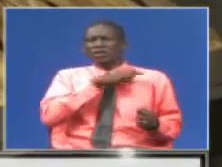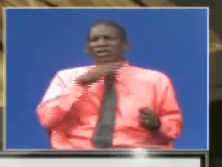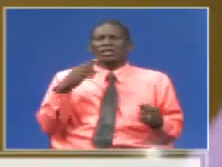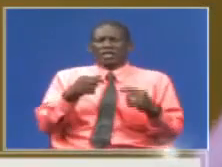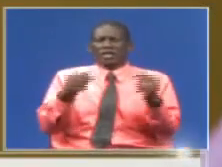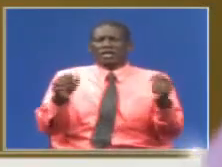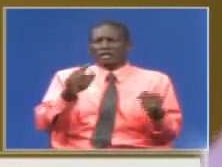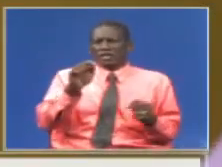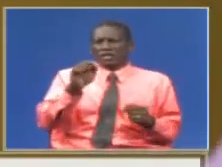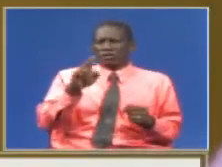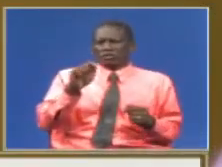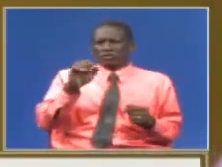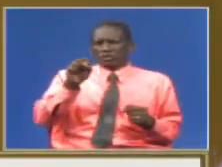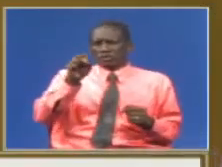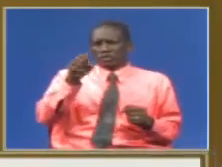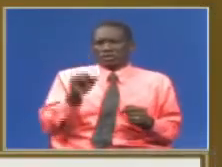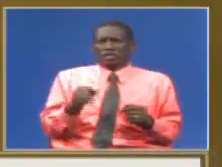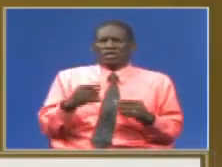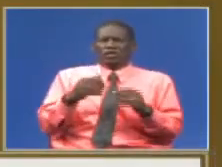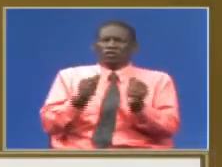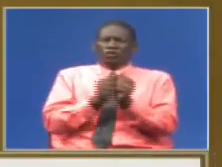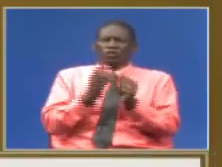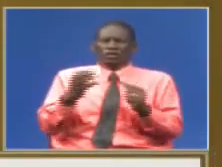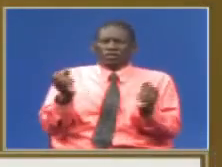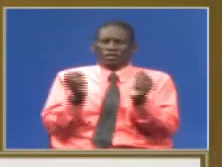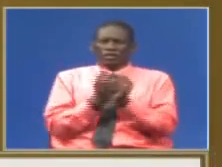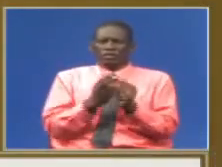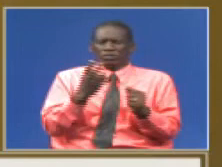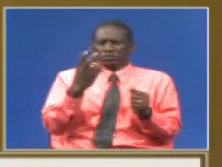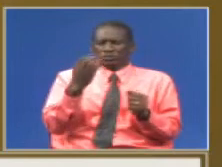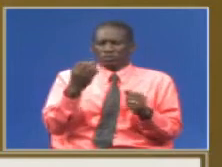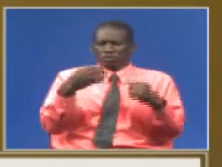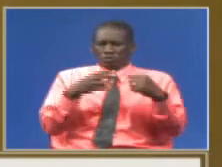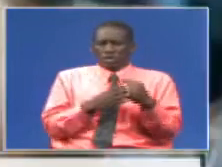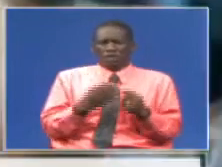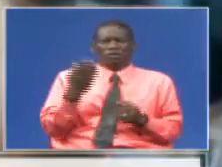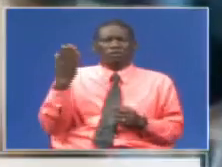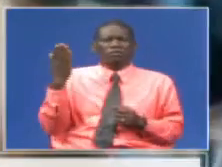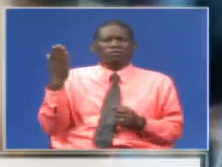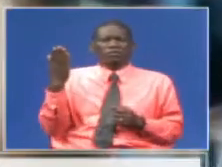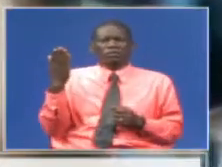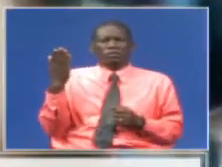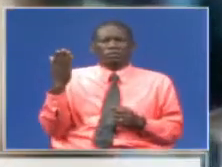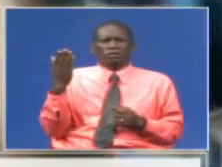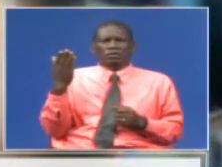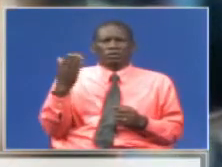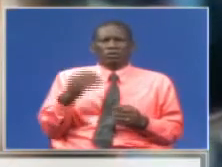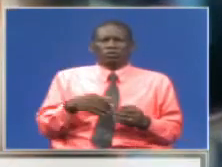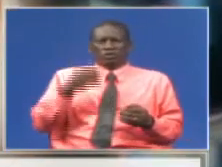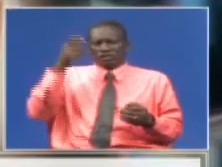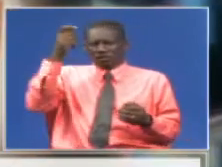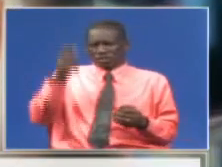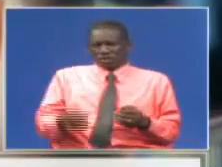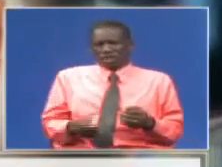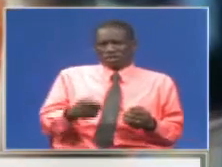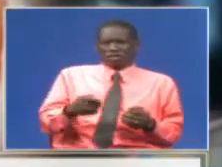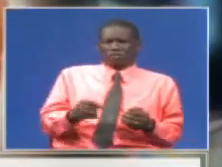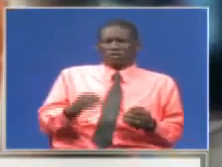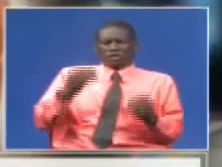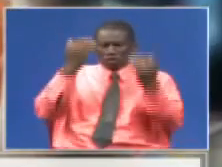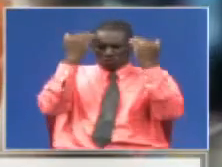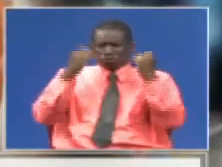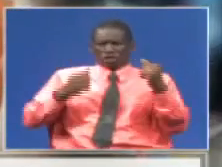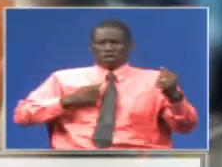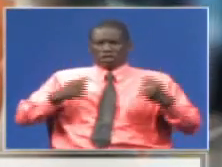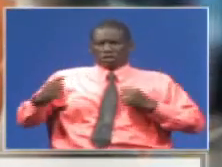Tutsis. On 14th December 2009, RTLM announcer Valerie Bamariki was convicted by a Gashasha court in